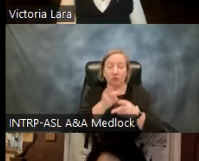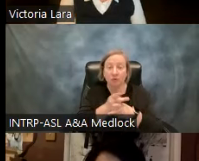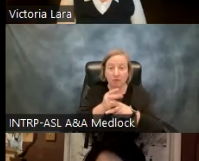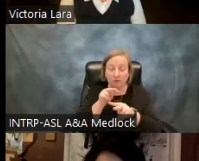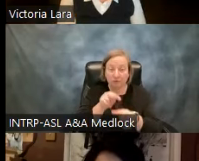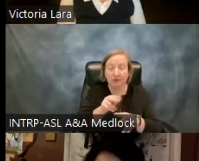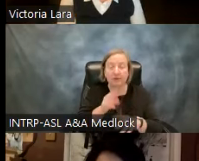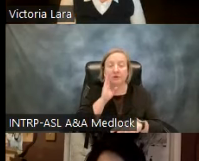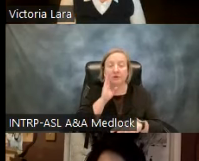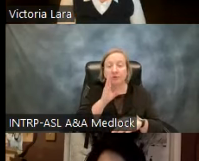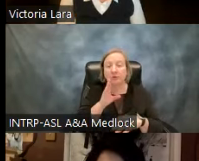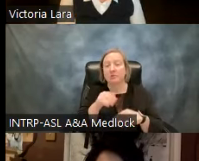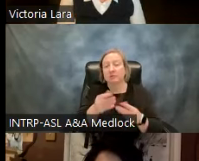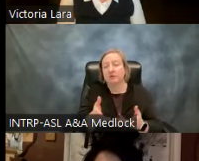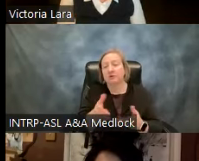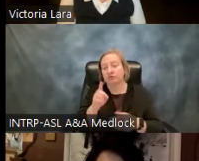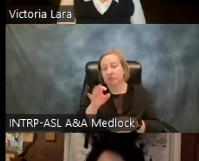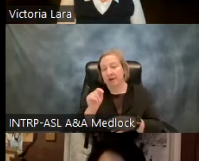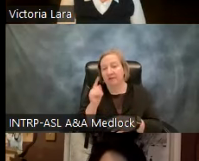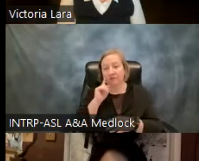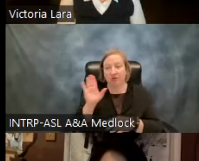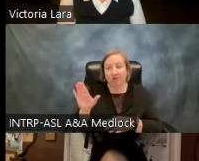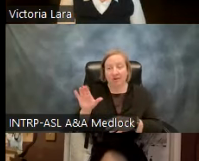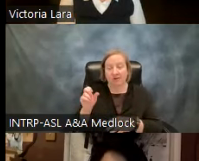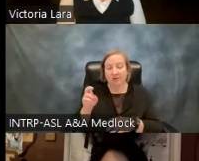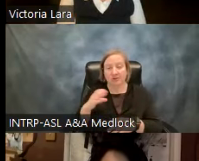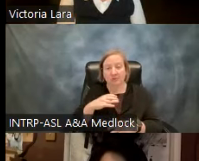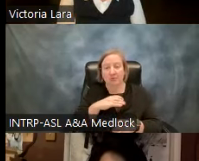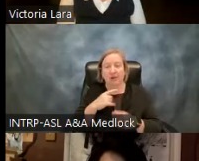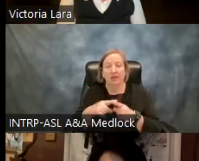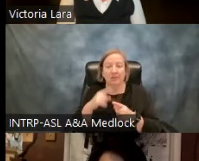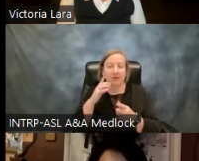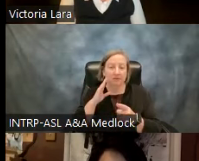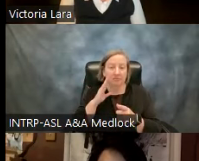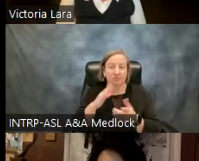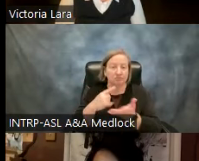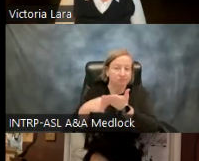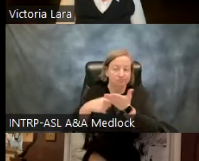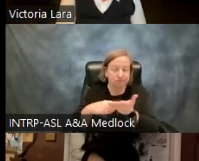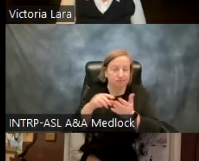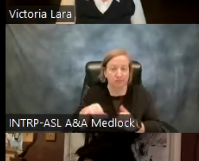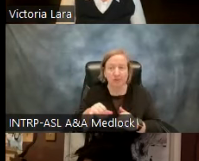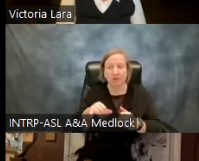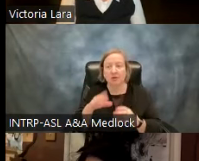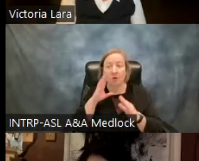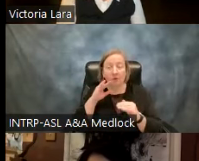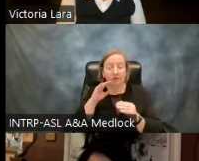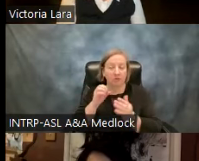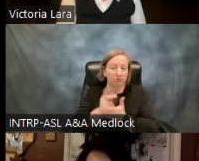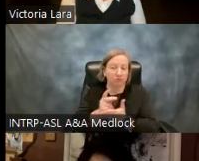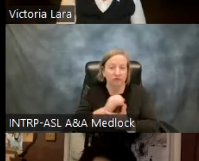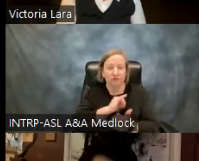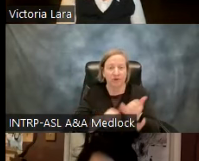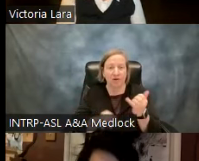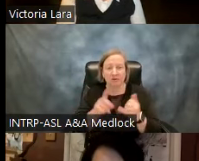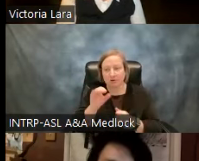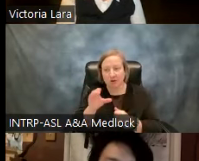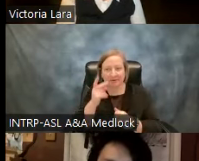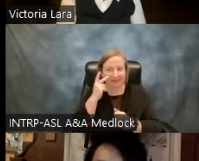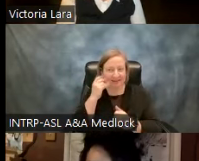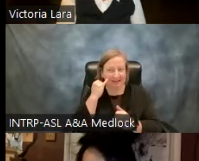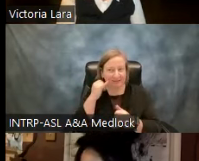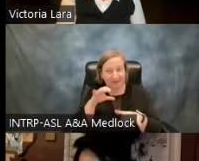their subcommittee, and the Commission will hold a discussion on this, if possible, approving the final document. We'll see if we get to